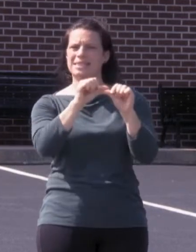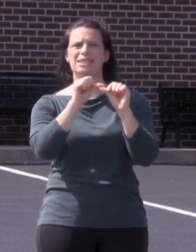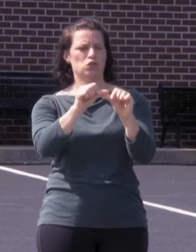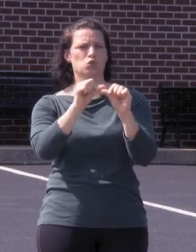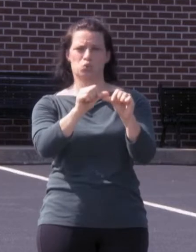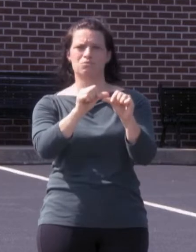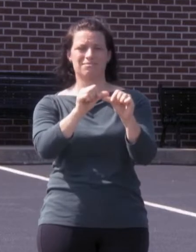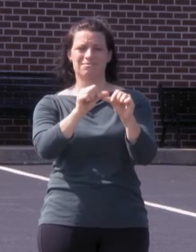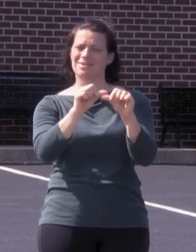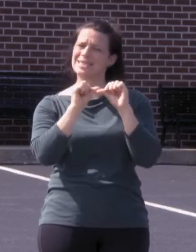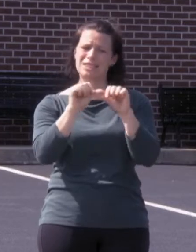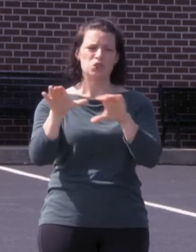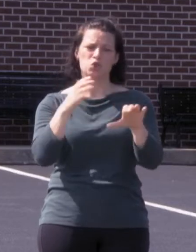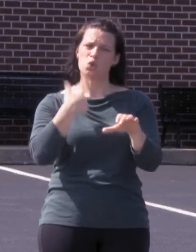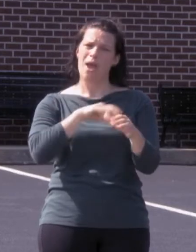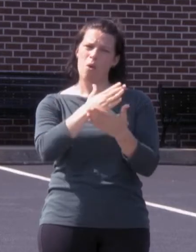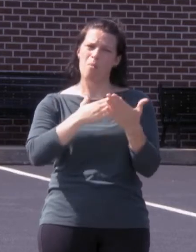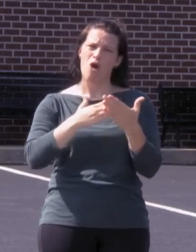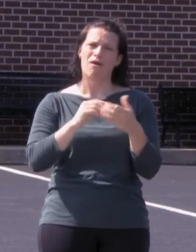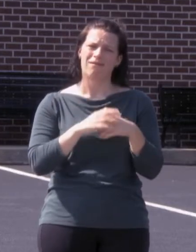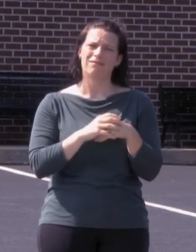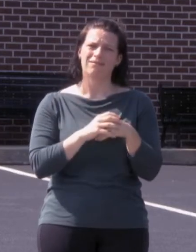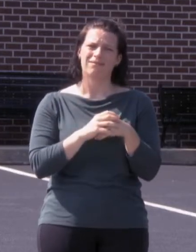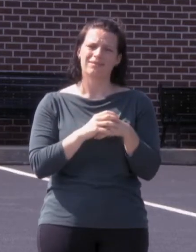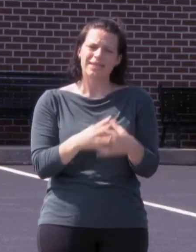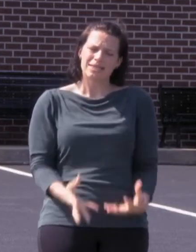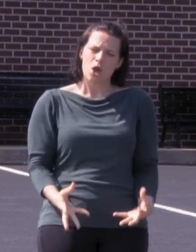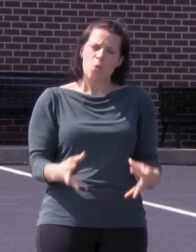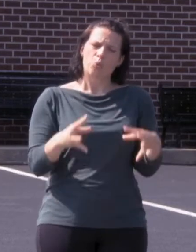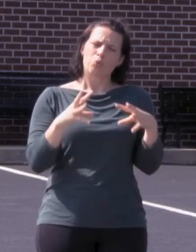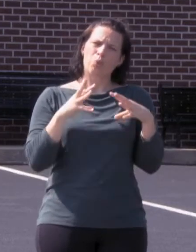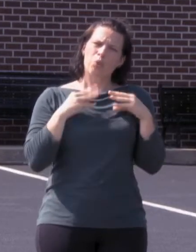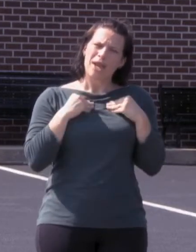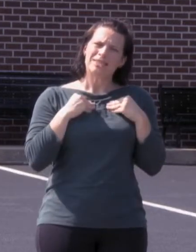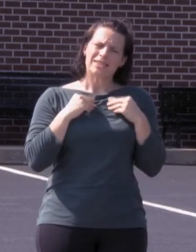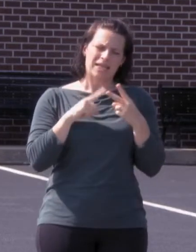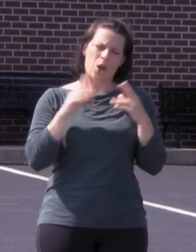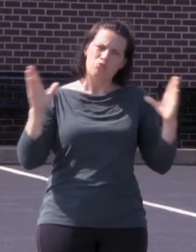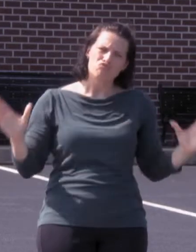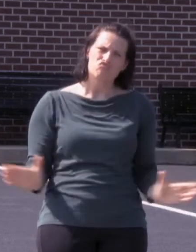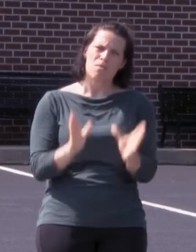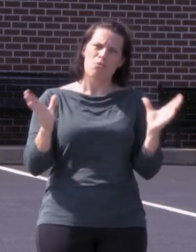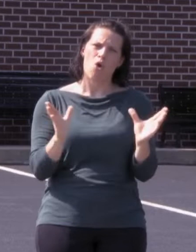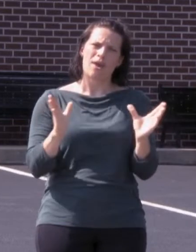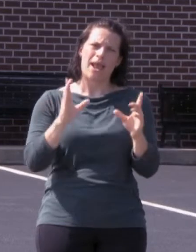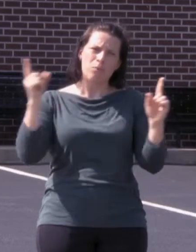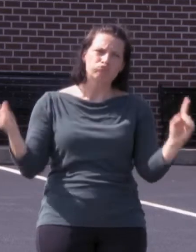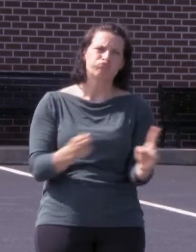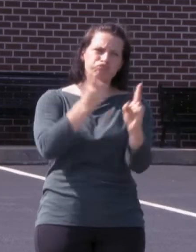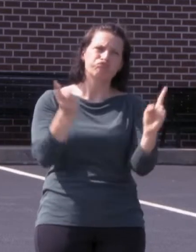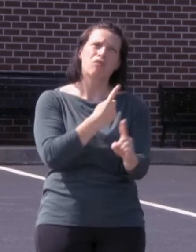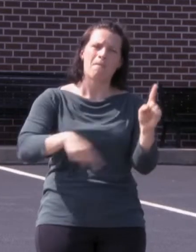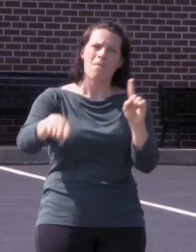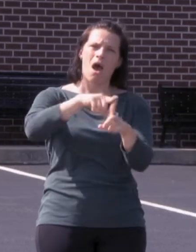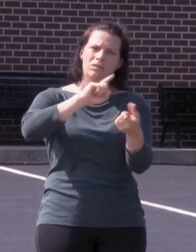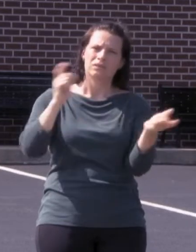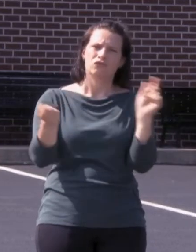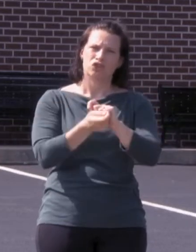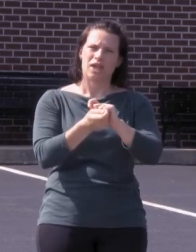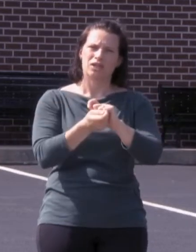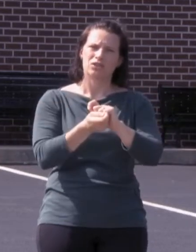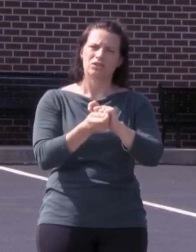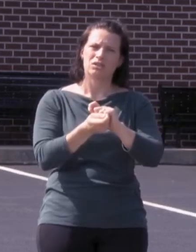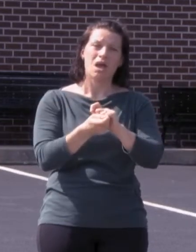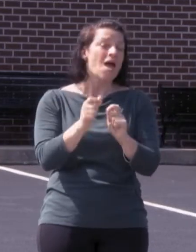Let's continue to do our part, embracing, promoting, and pursuing positive change.